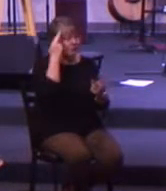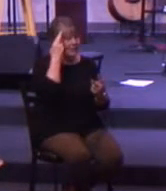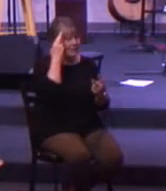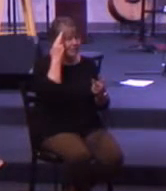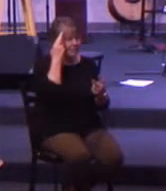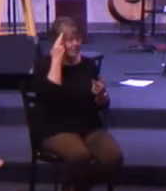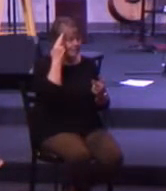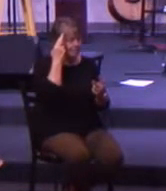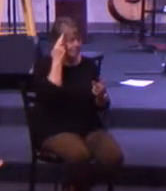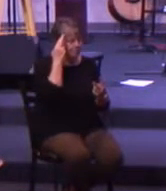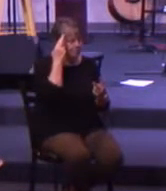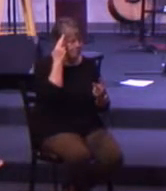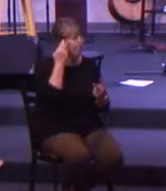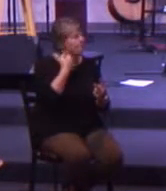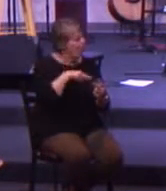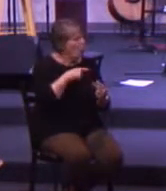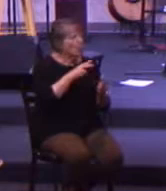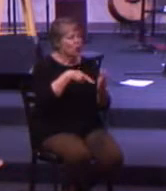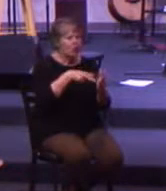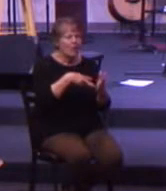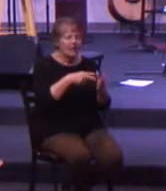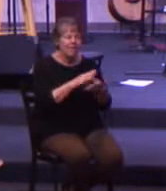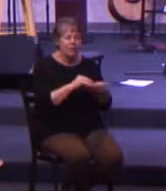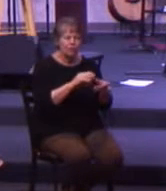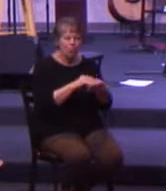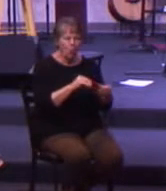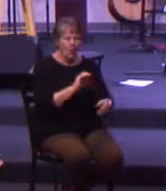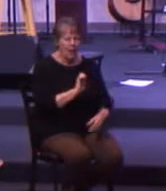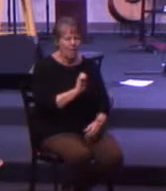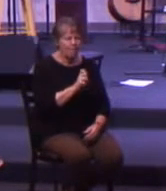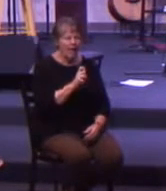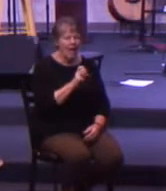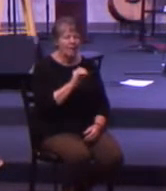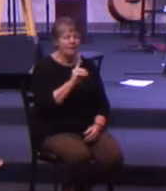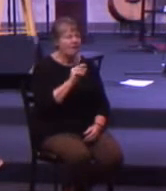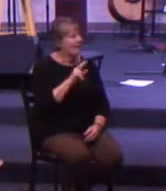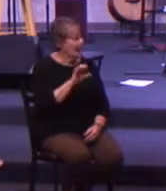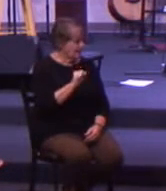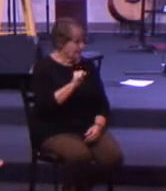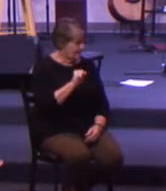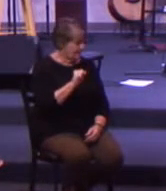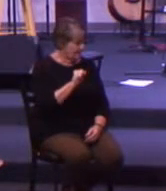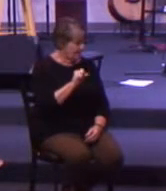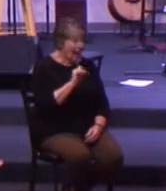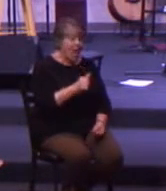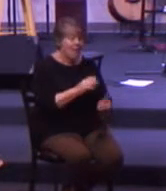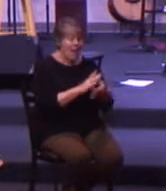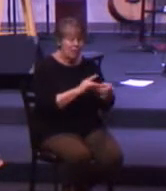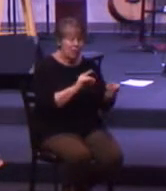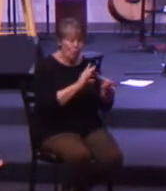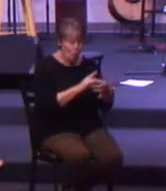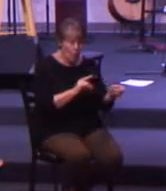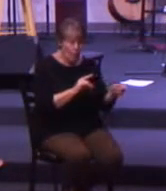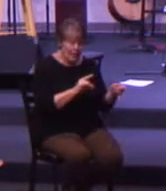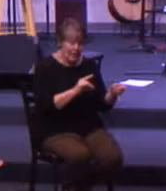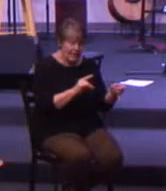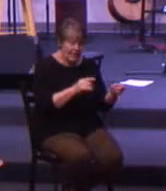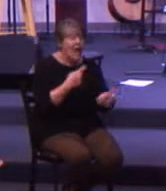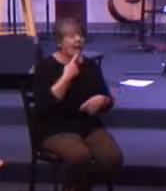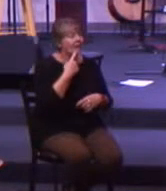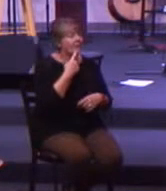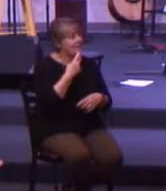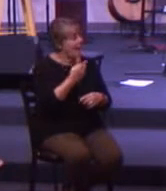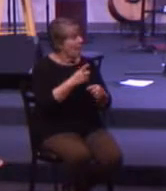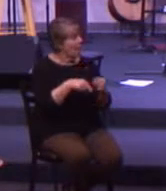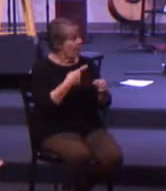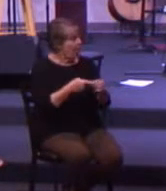We're reading the Exodus story. And the Exodus story is telling us about a God whose name we just learned in the